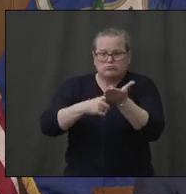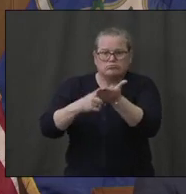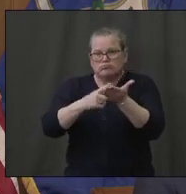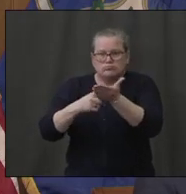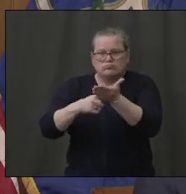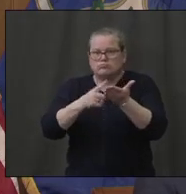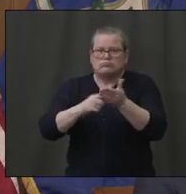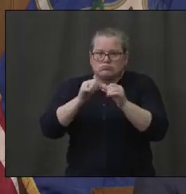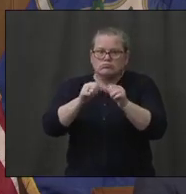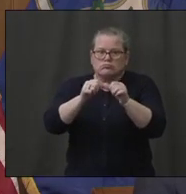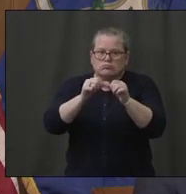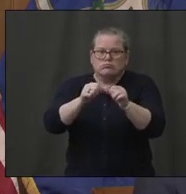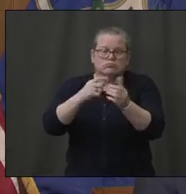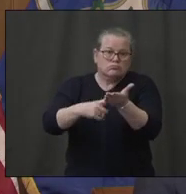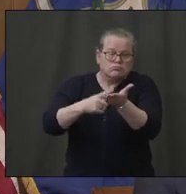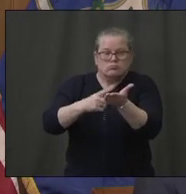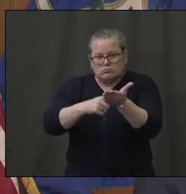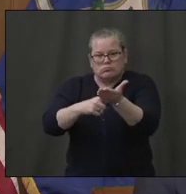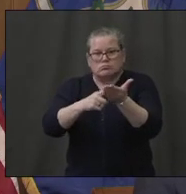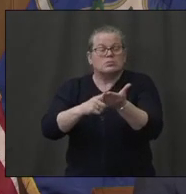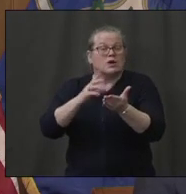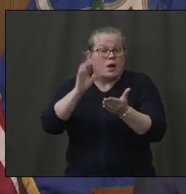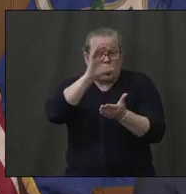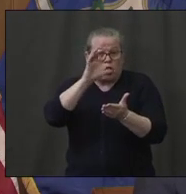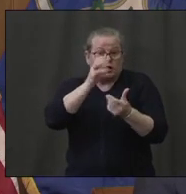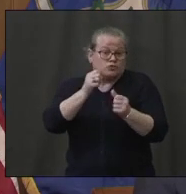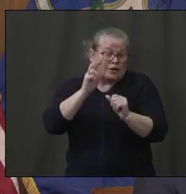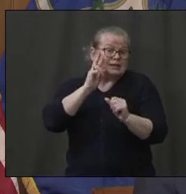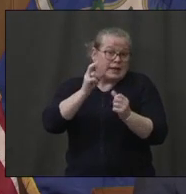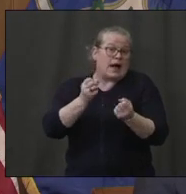looking forward to seeing forward progress on that in the very near future.